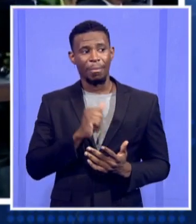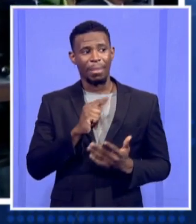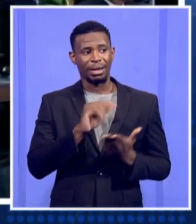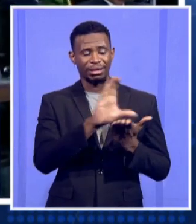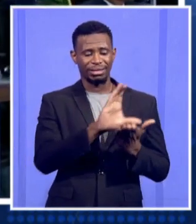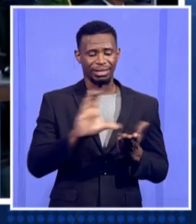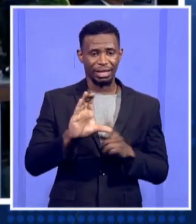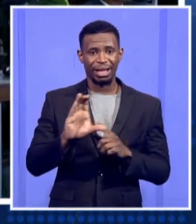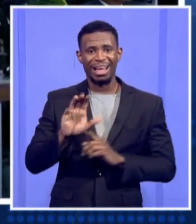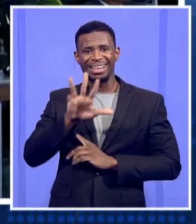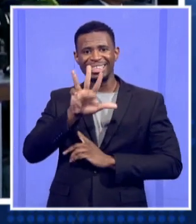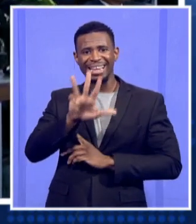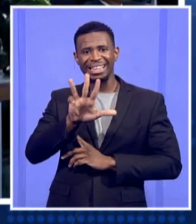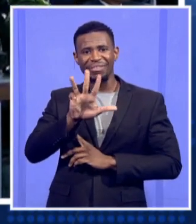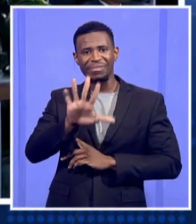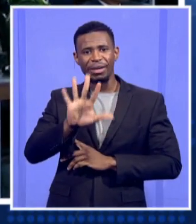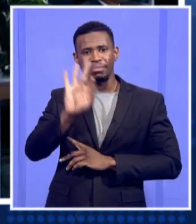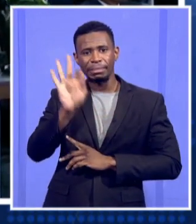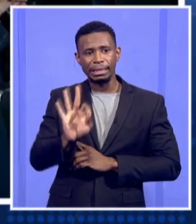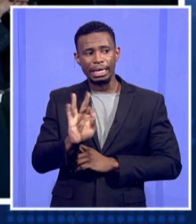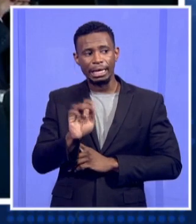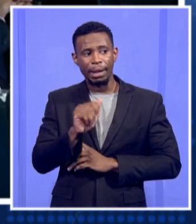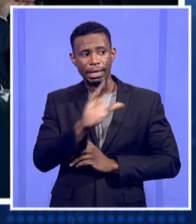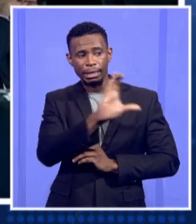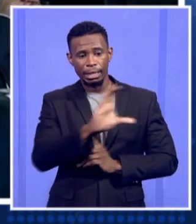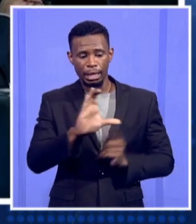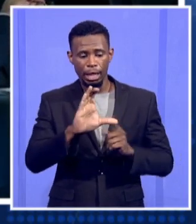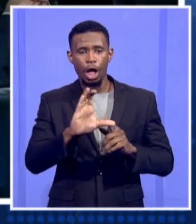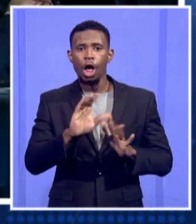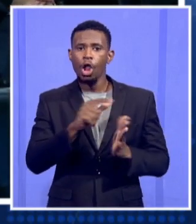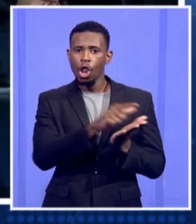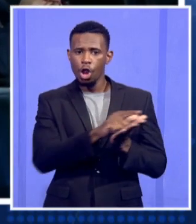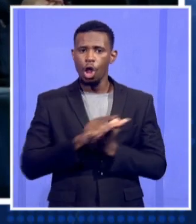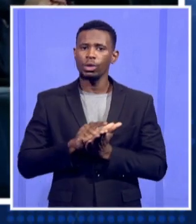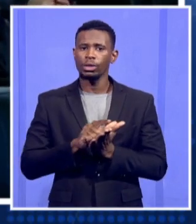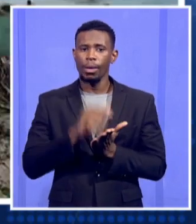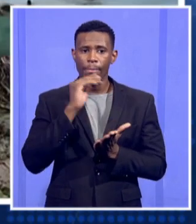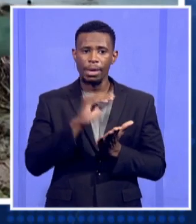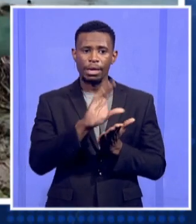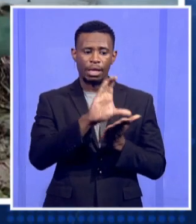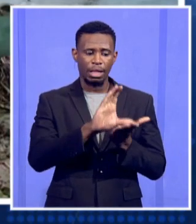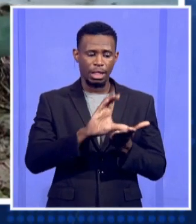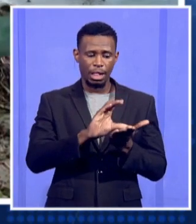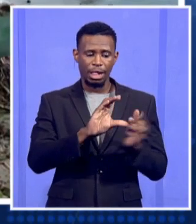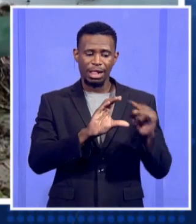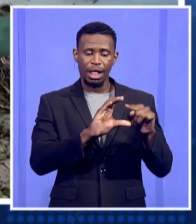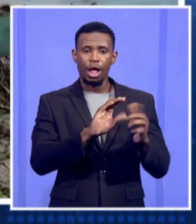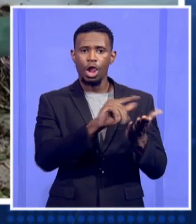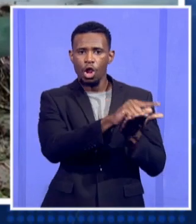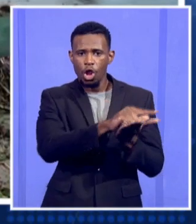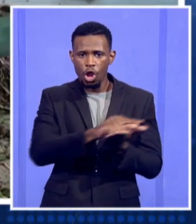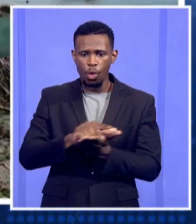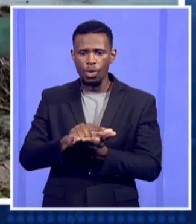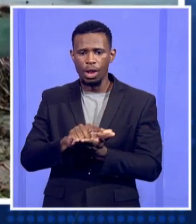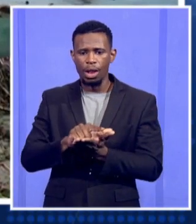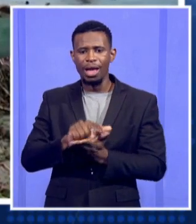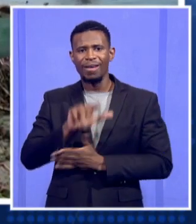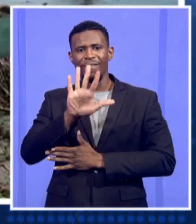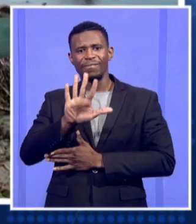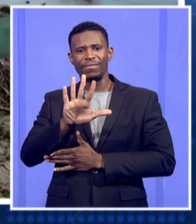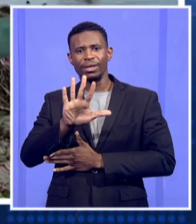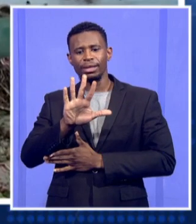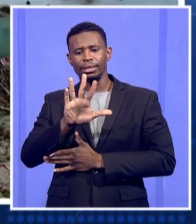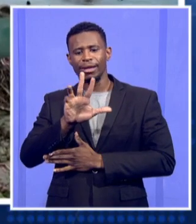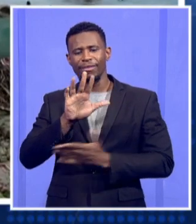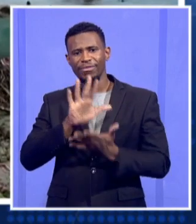amount are loans, and therefore the President of South Africa, Cyril Ramaphosa, saying that you have to rearrange